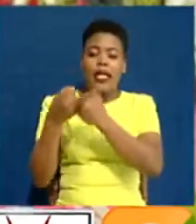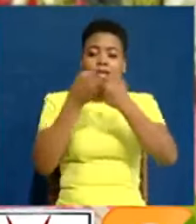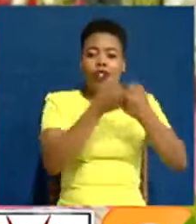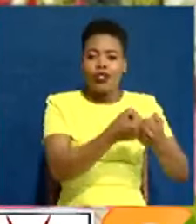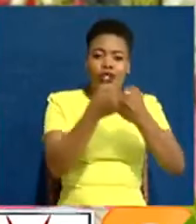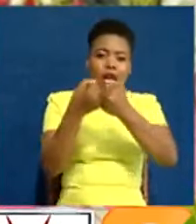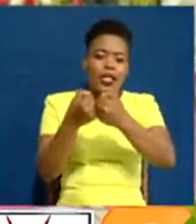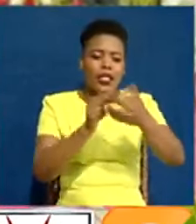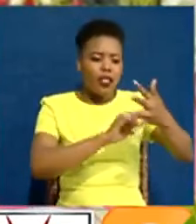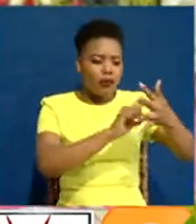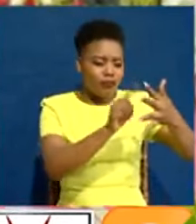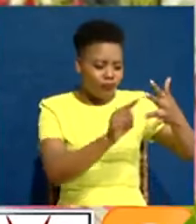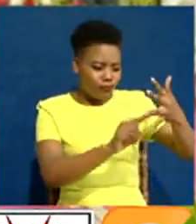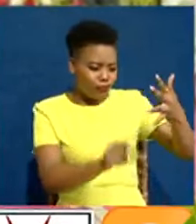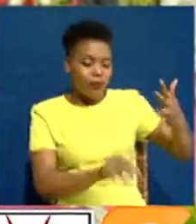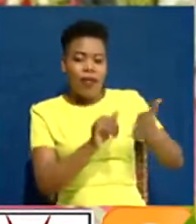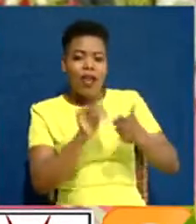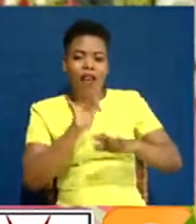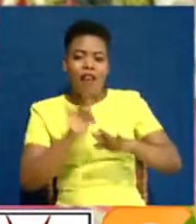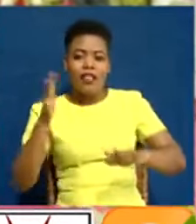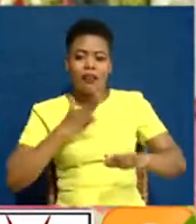challenges that are in our universities.